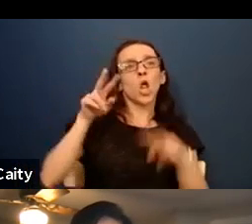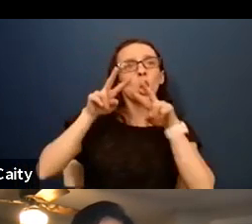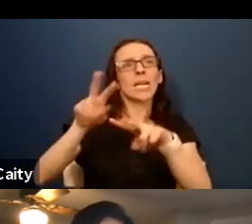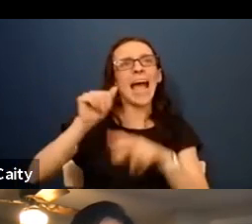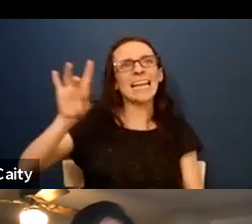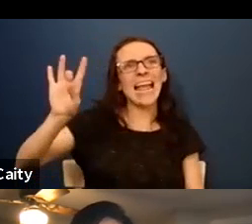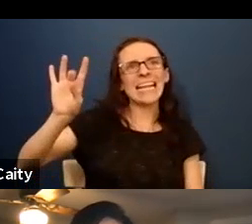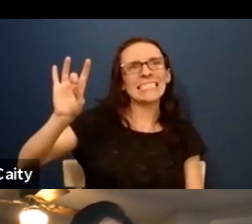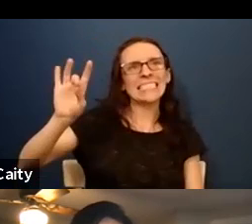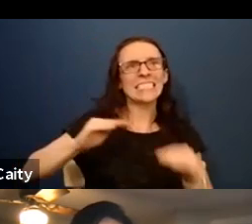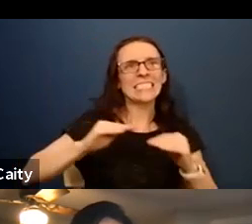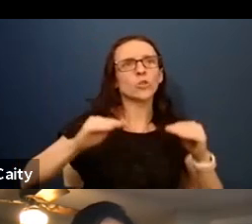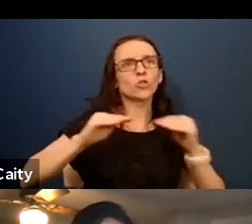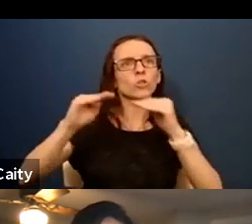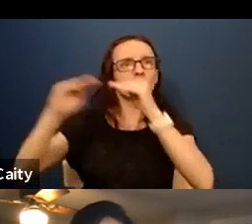in particular